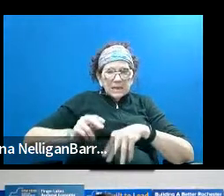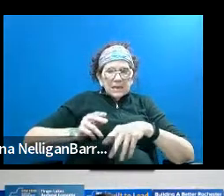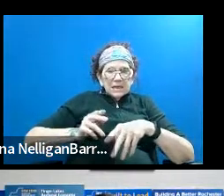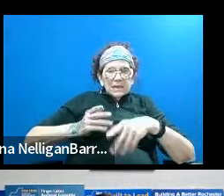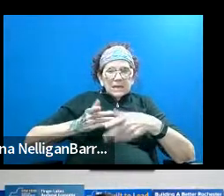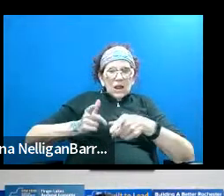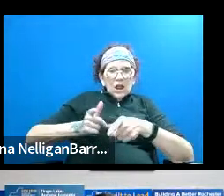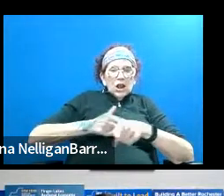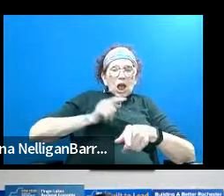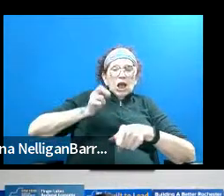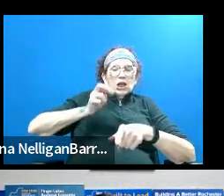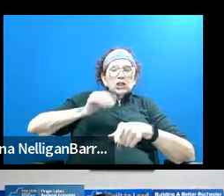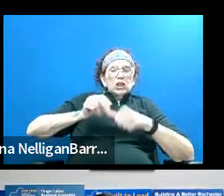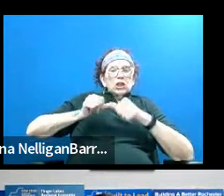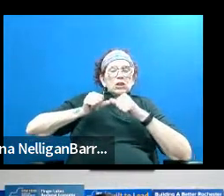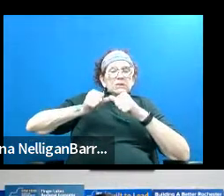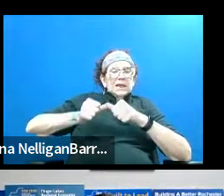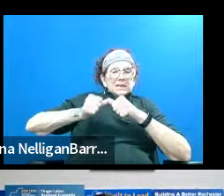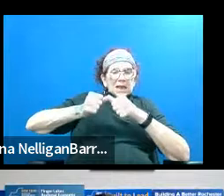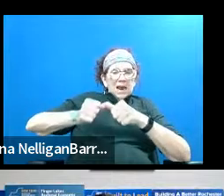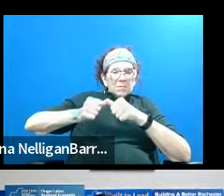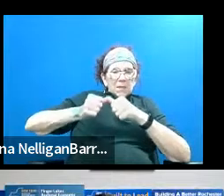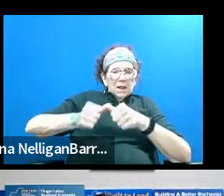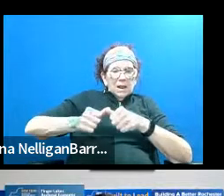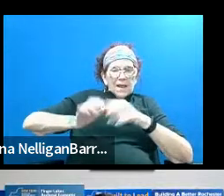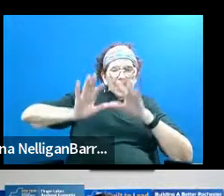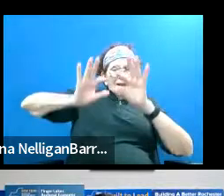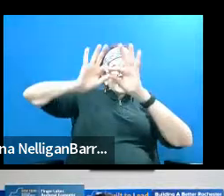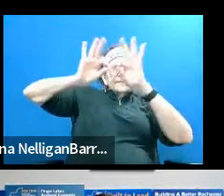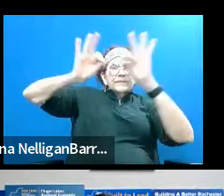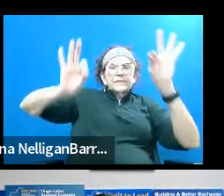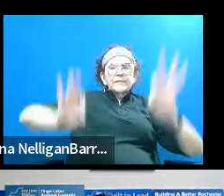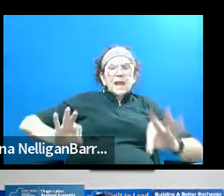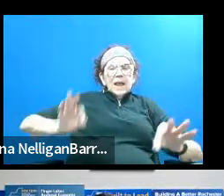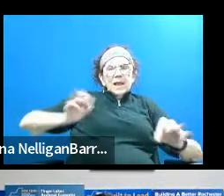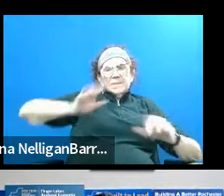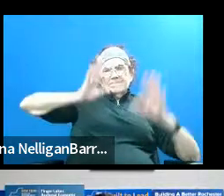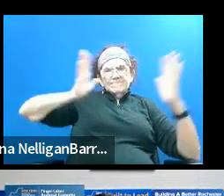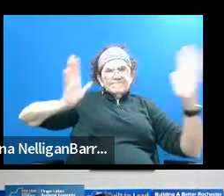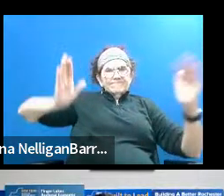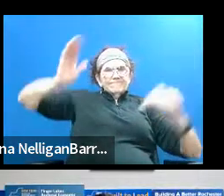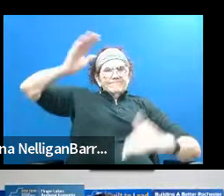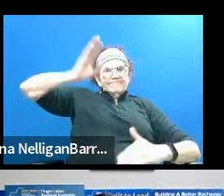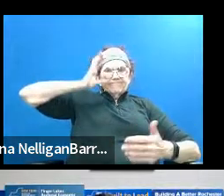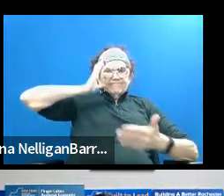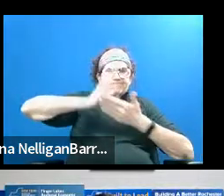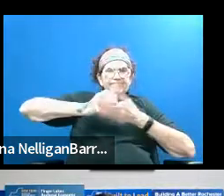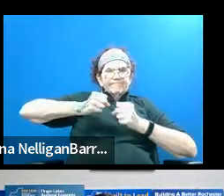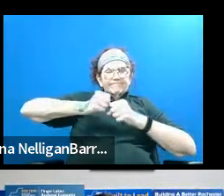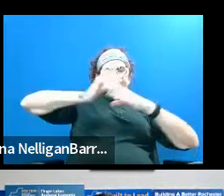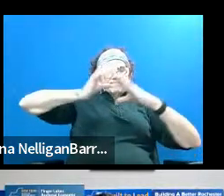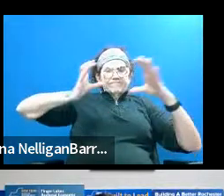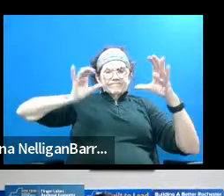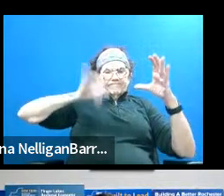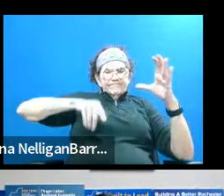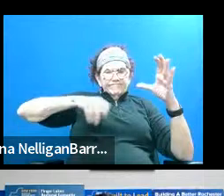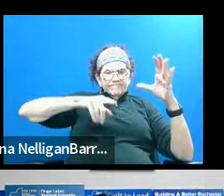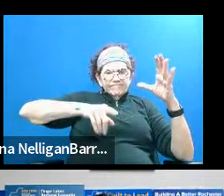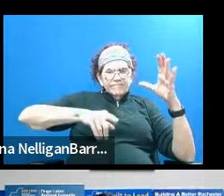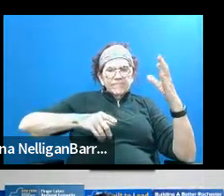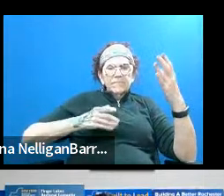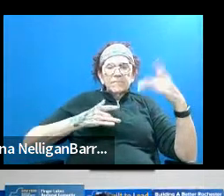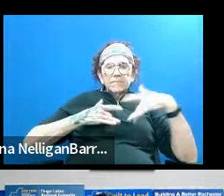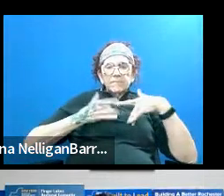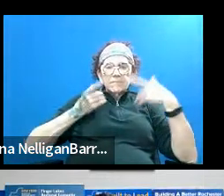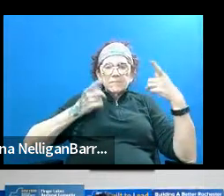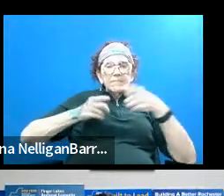sustainable framework. There's so much good going on already. This really builds on that momentum in a way that doesn't